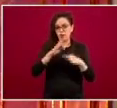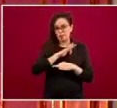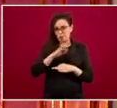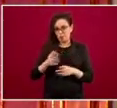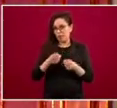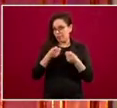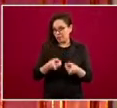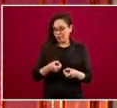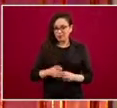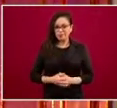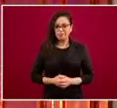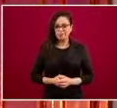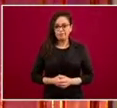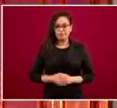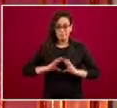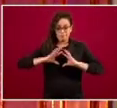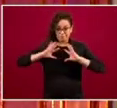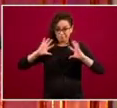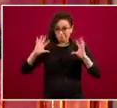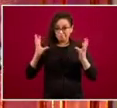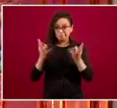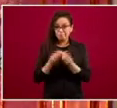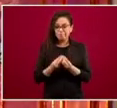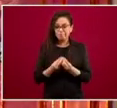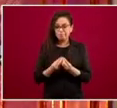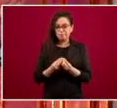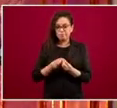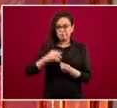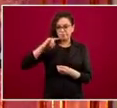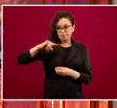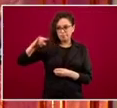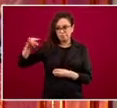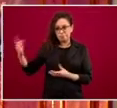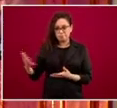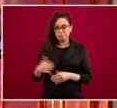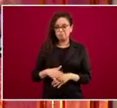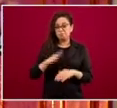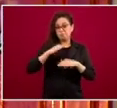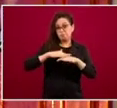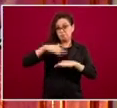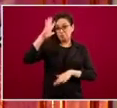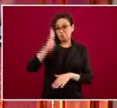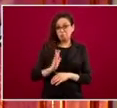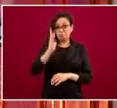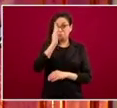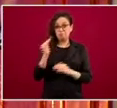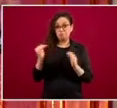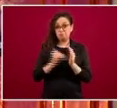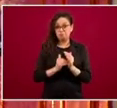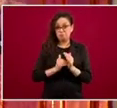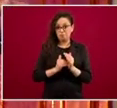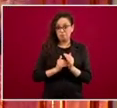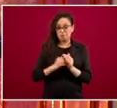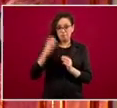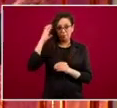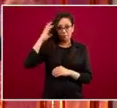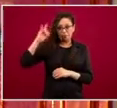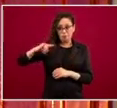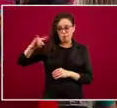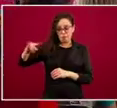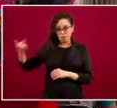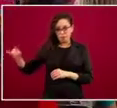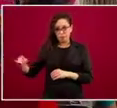the total number of patients that could be provided treatment as well. So we're talking about more than 5,000 beds,